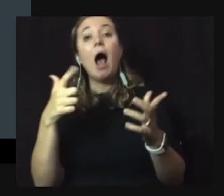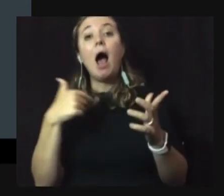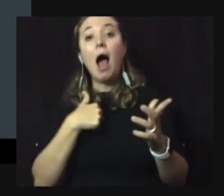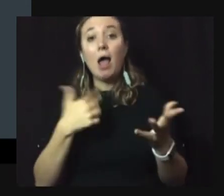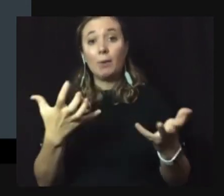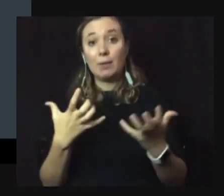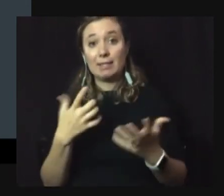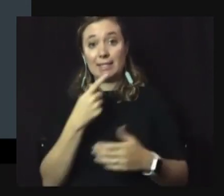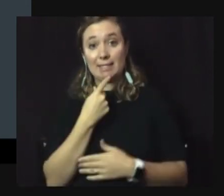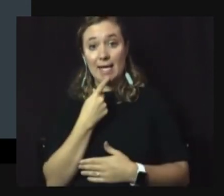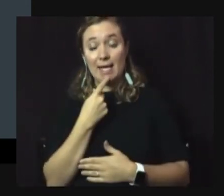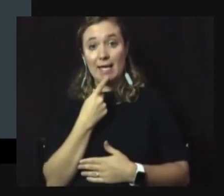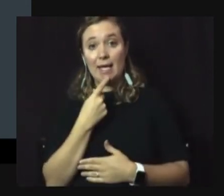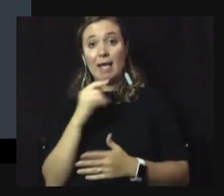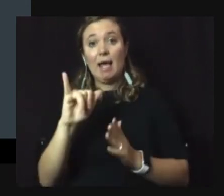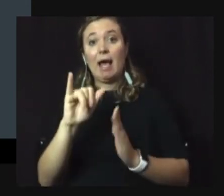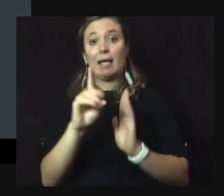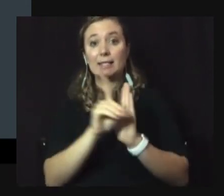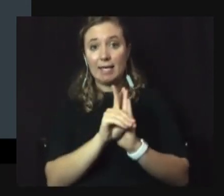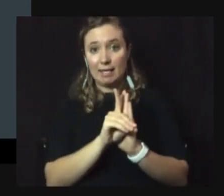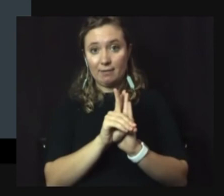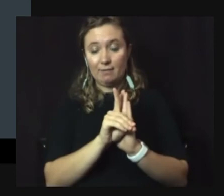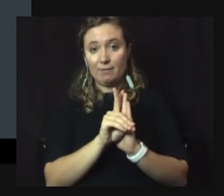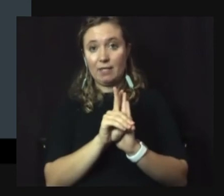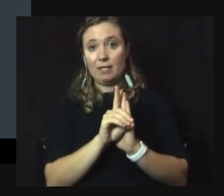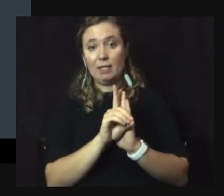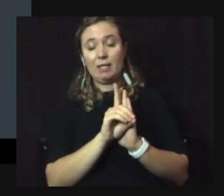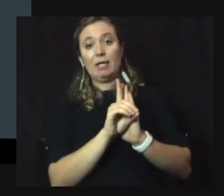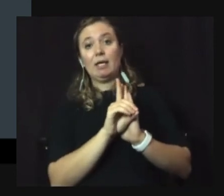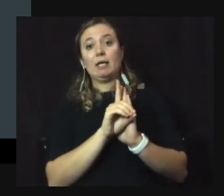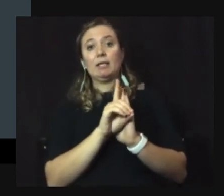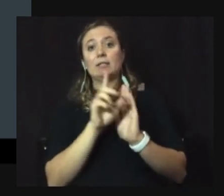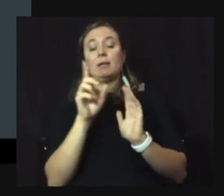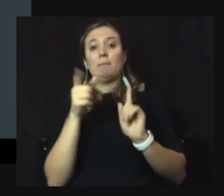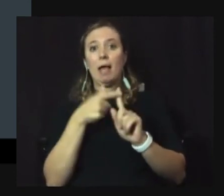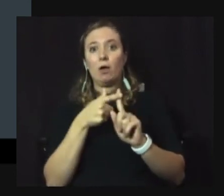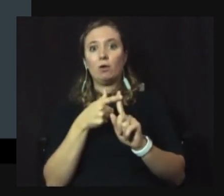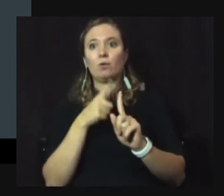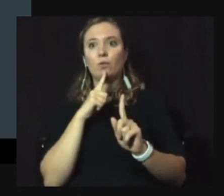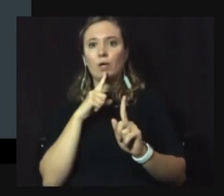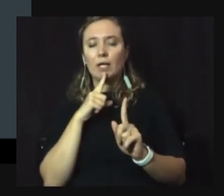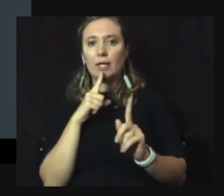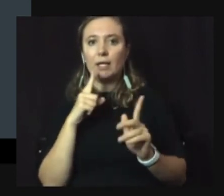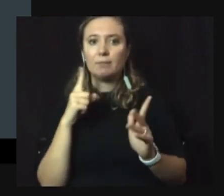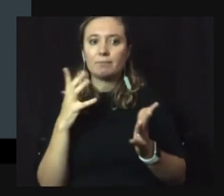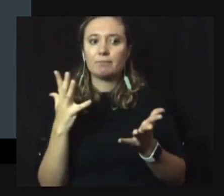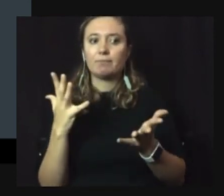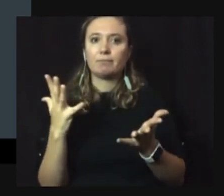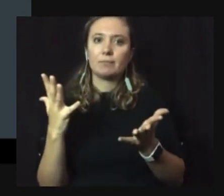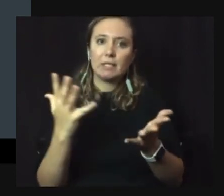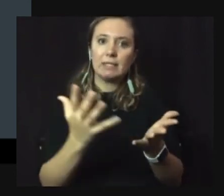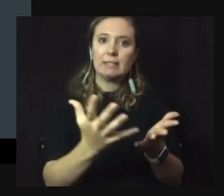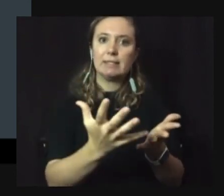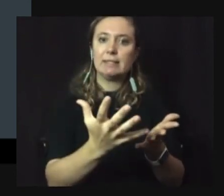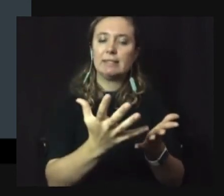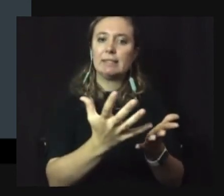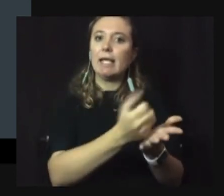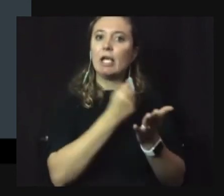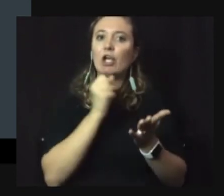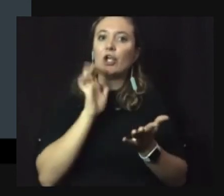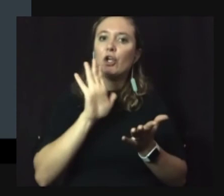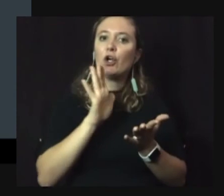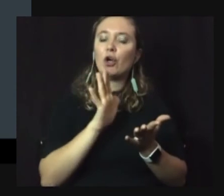that identity work is about reclaiming your authentic sense of identity and not